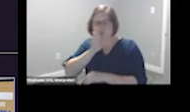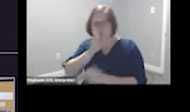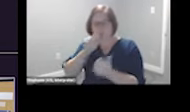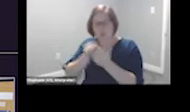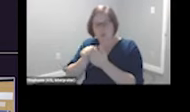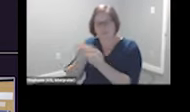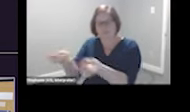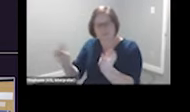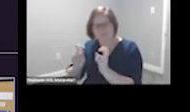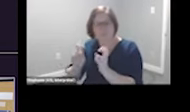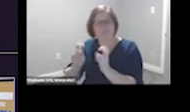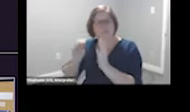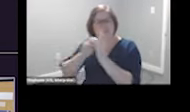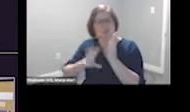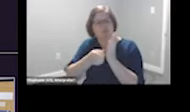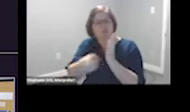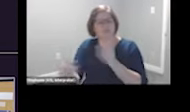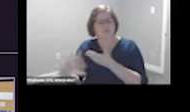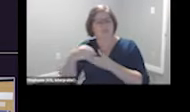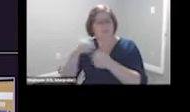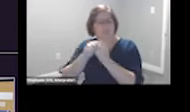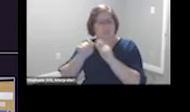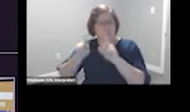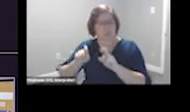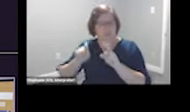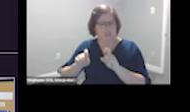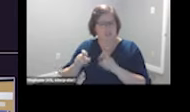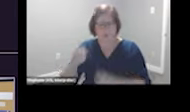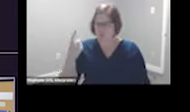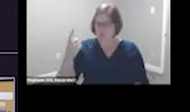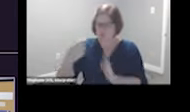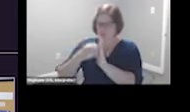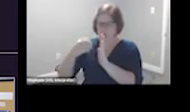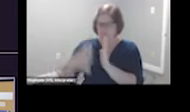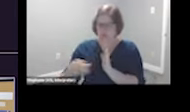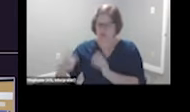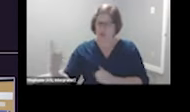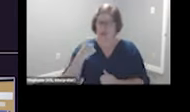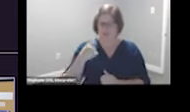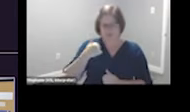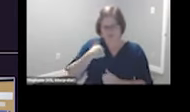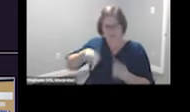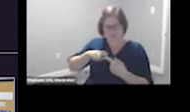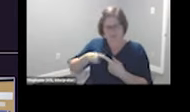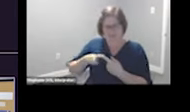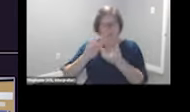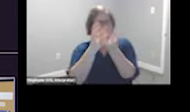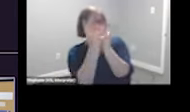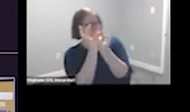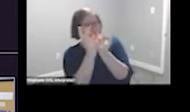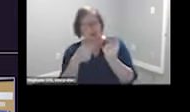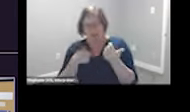did tests with. One of them, I believe, is asking me a question about the model that they're holding, and I'm trying to describe the physical feature. So what's